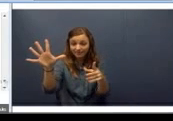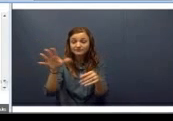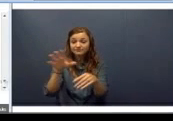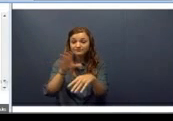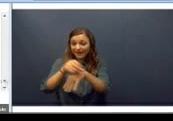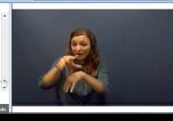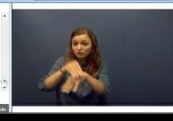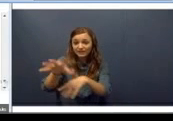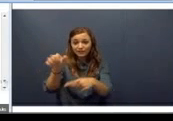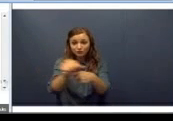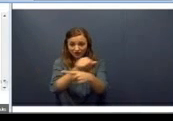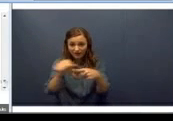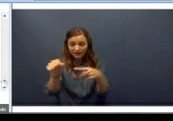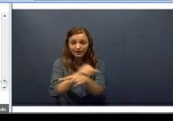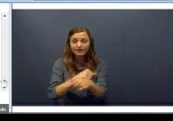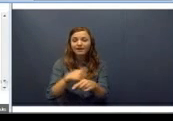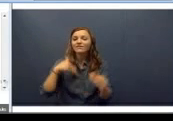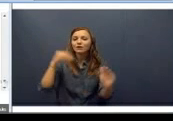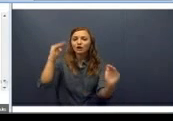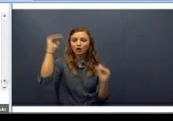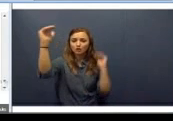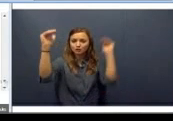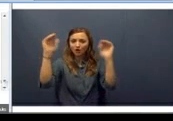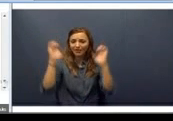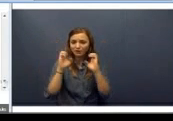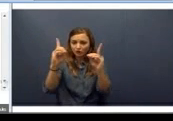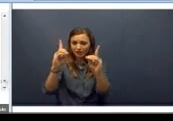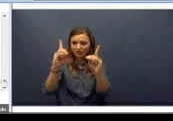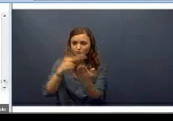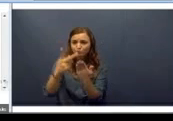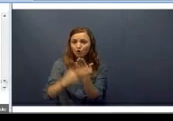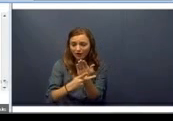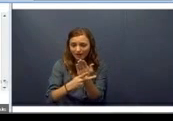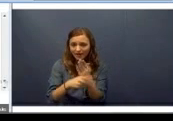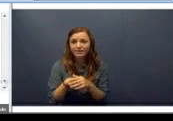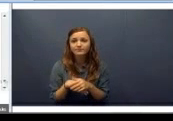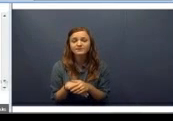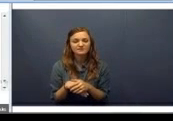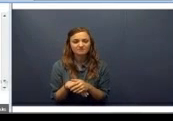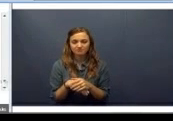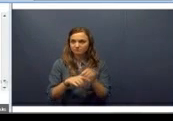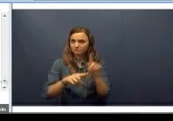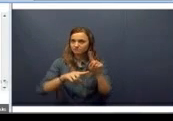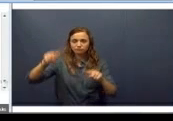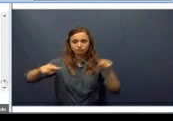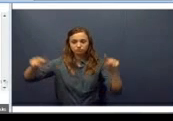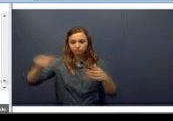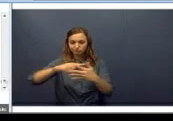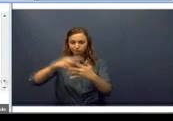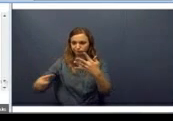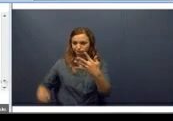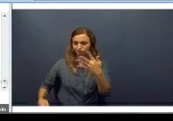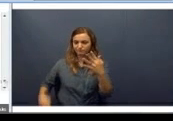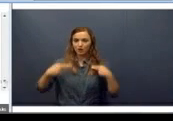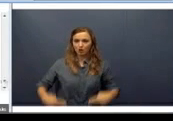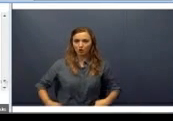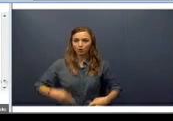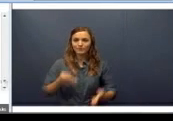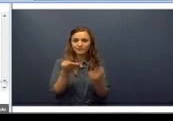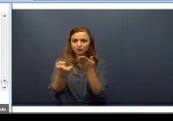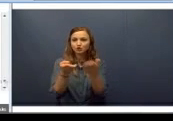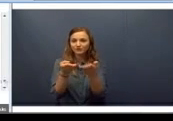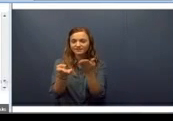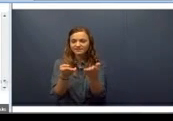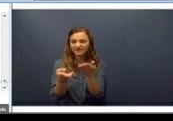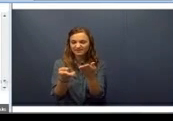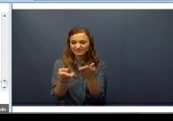domestic violence counseling and assistance. We have adult basic education programs, just